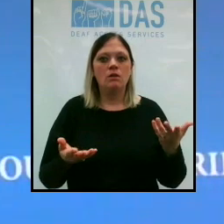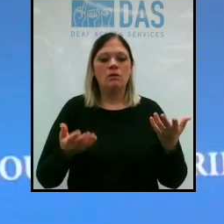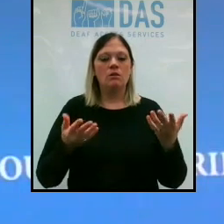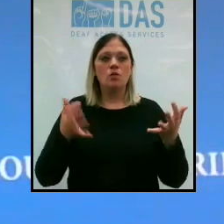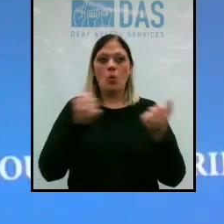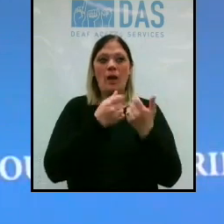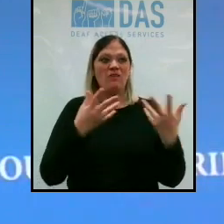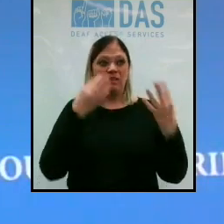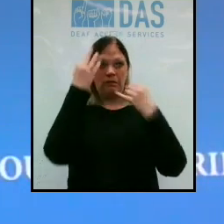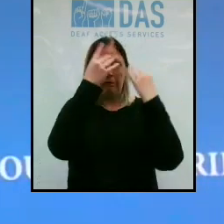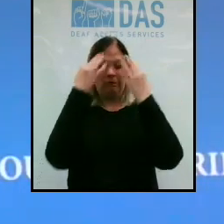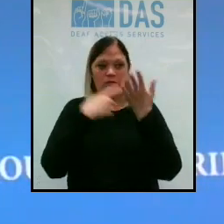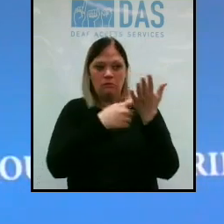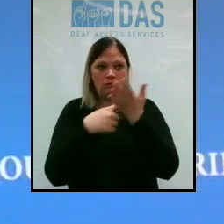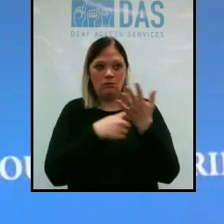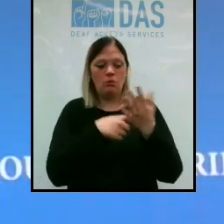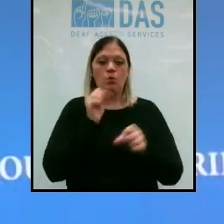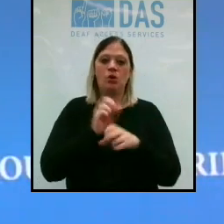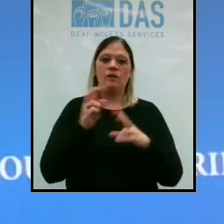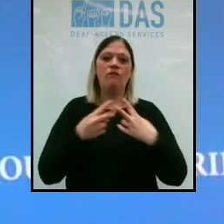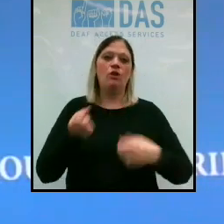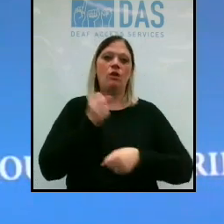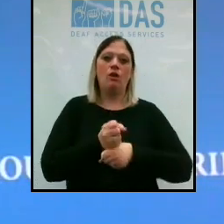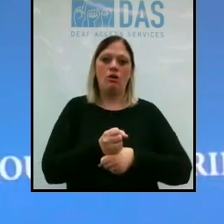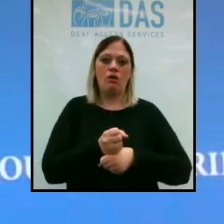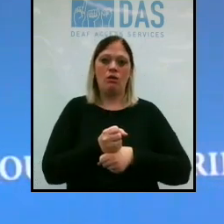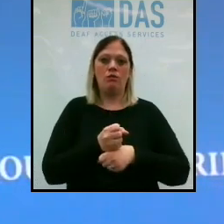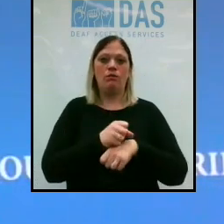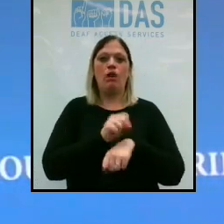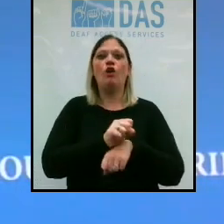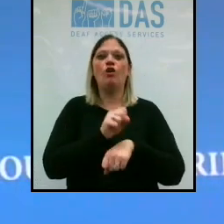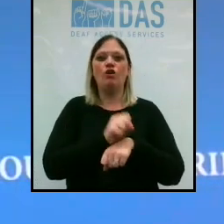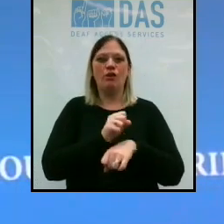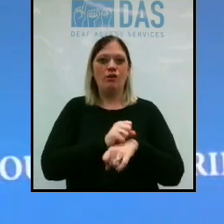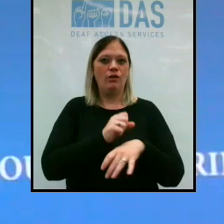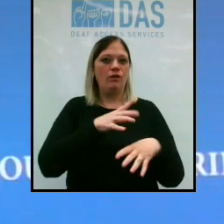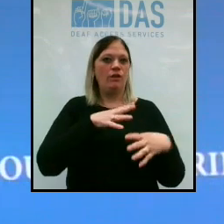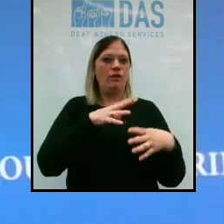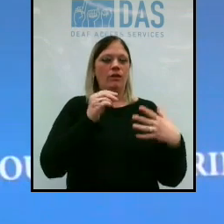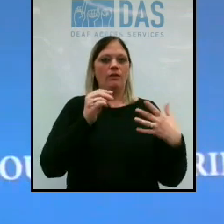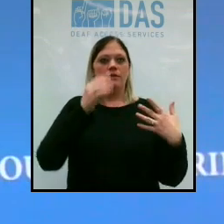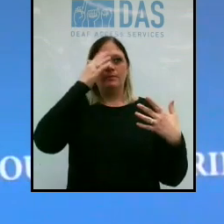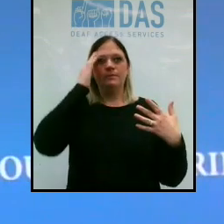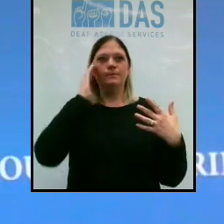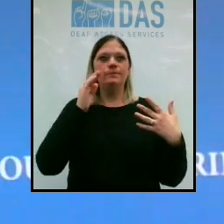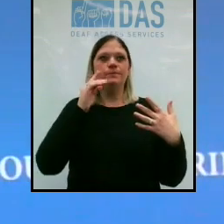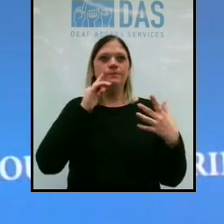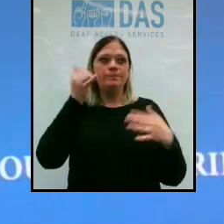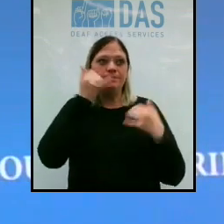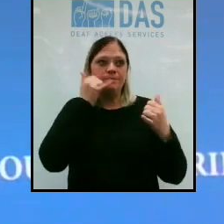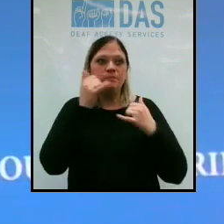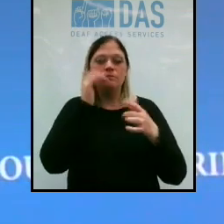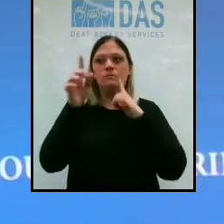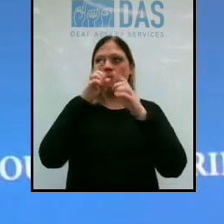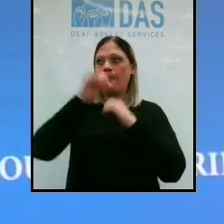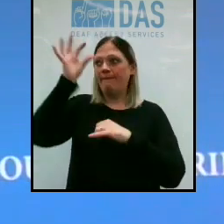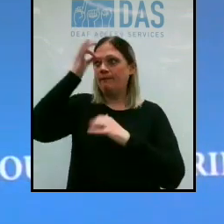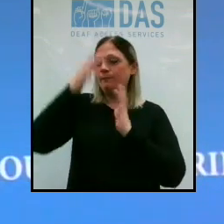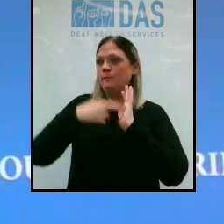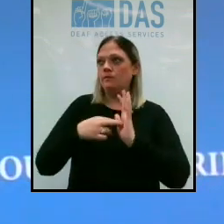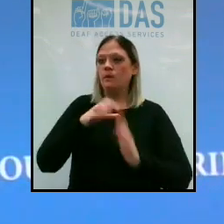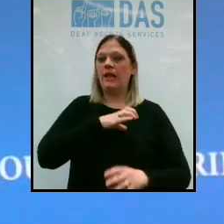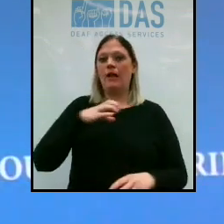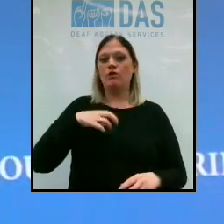table, I'm working very hard, working the phones with regards to talking to our federal representatives,